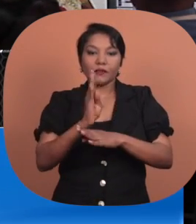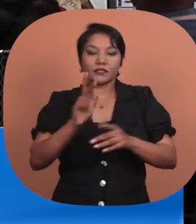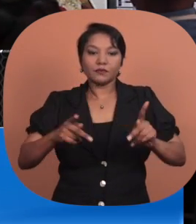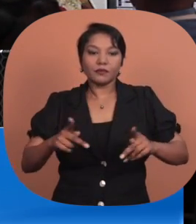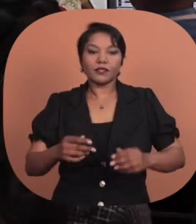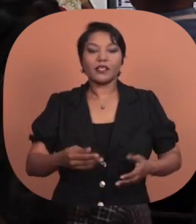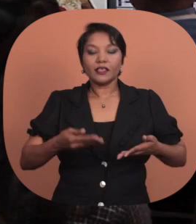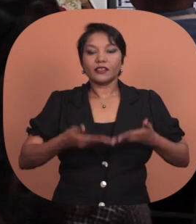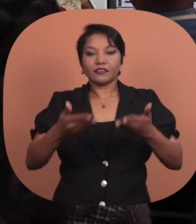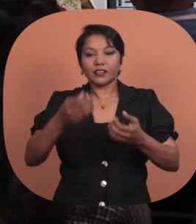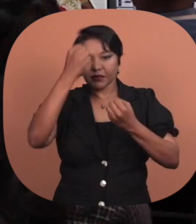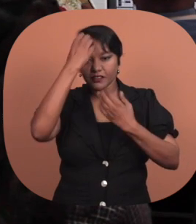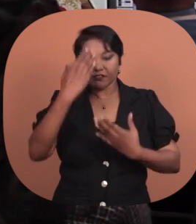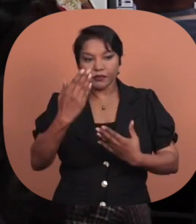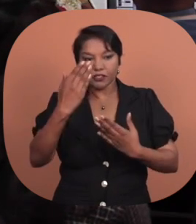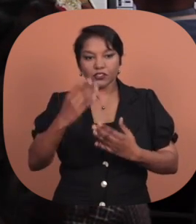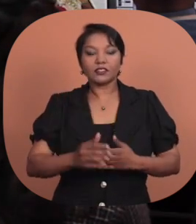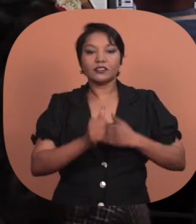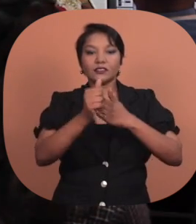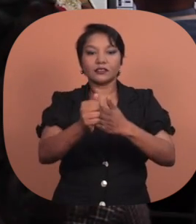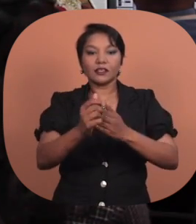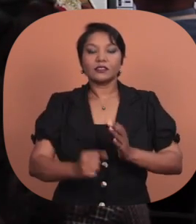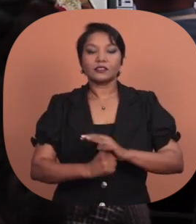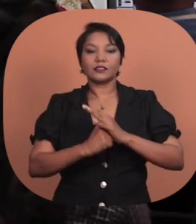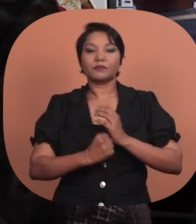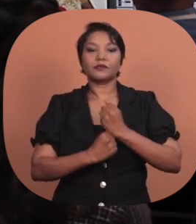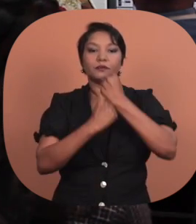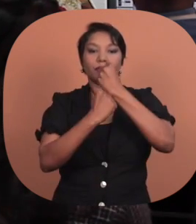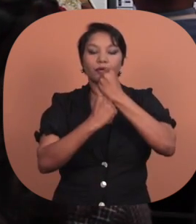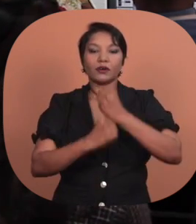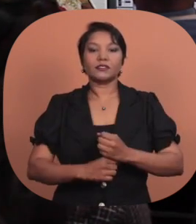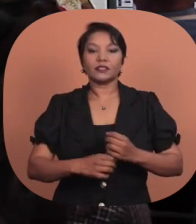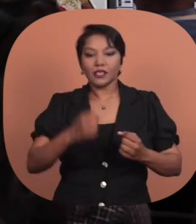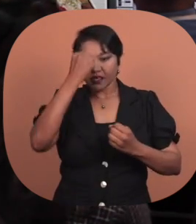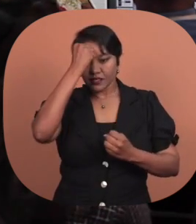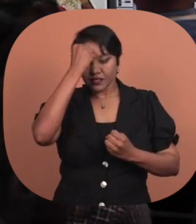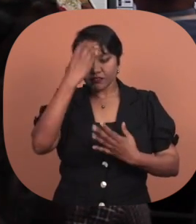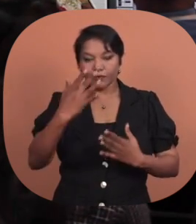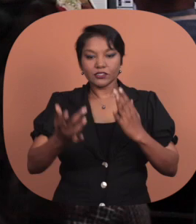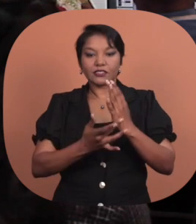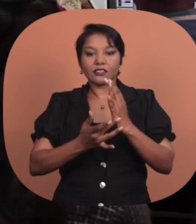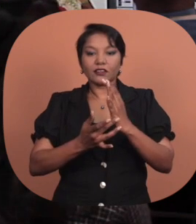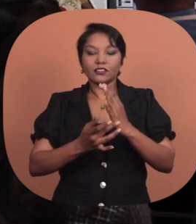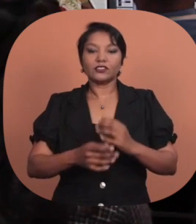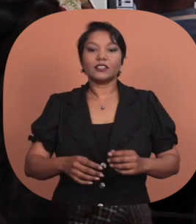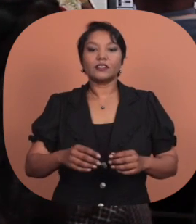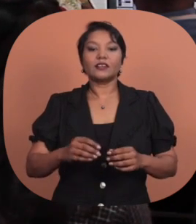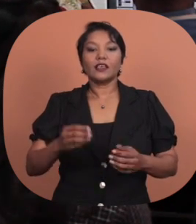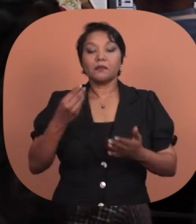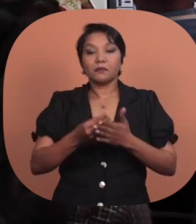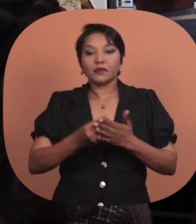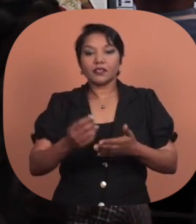of mentoring, infrastructural support, information technology, operational support, financing, as well as